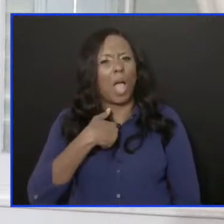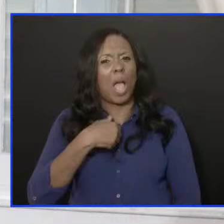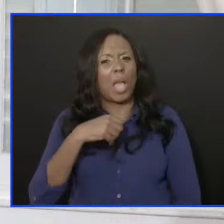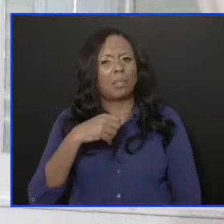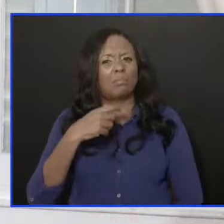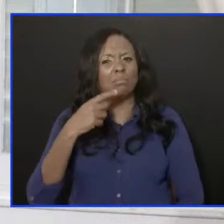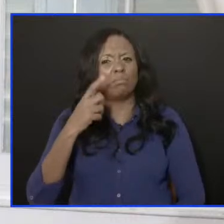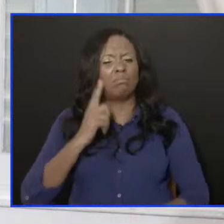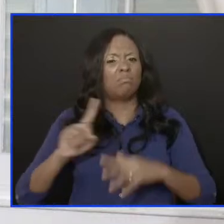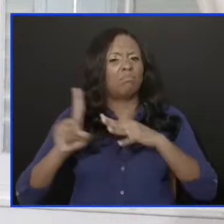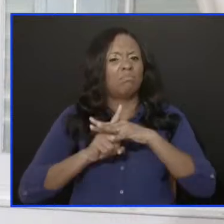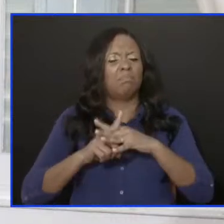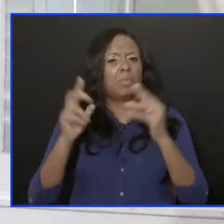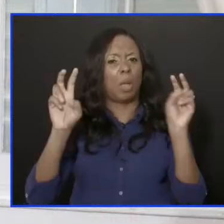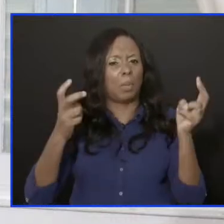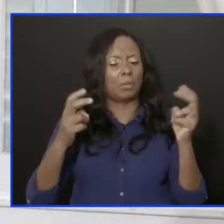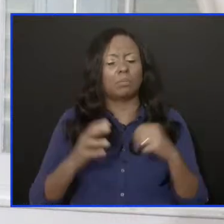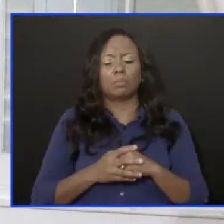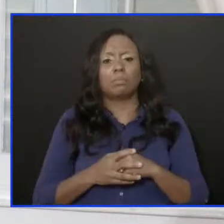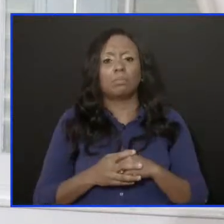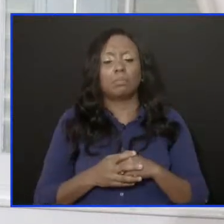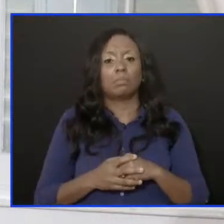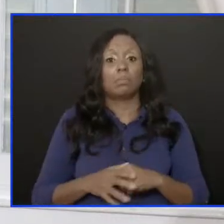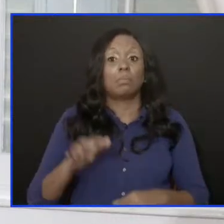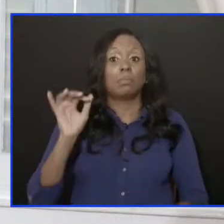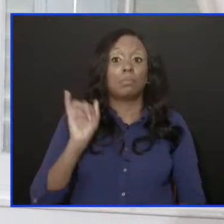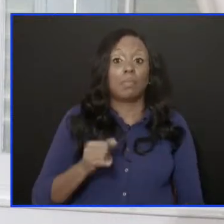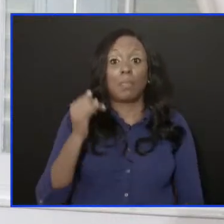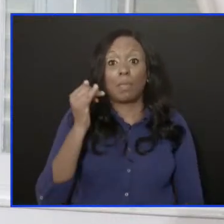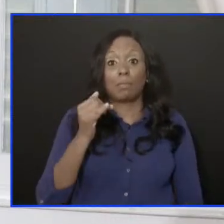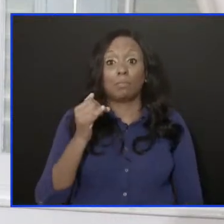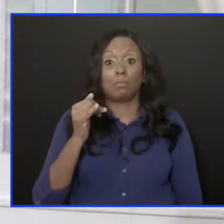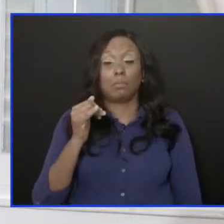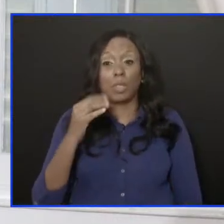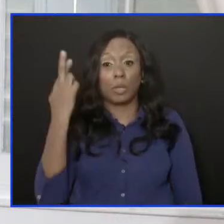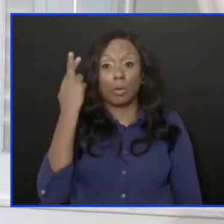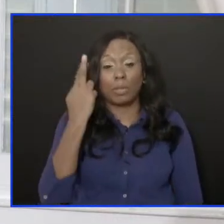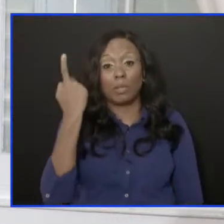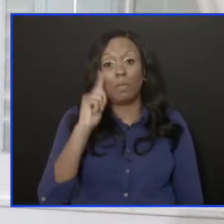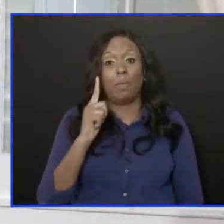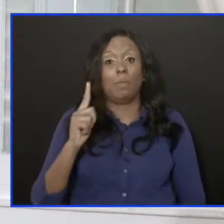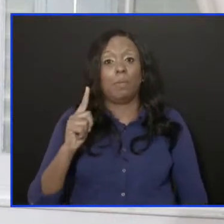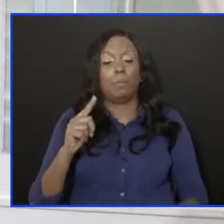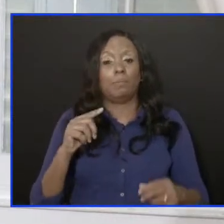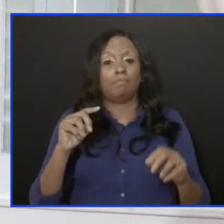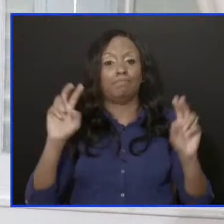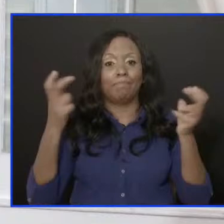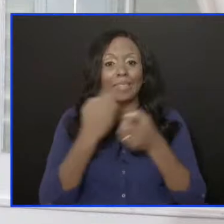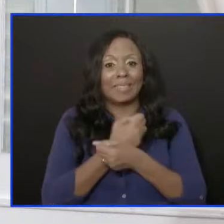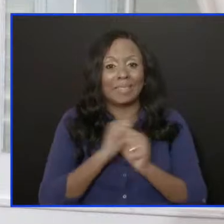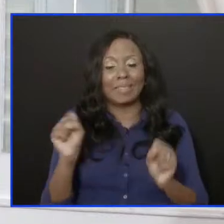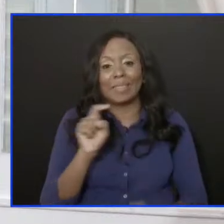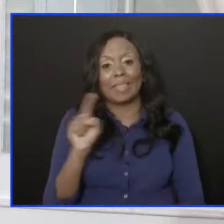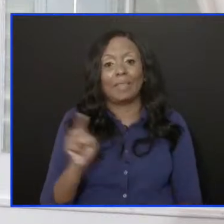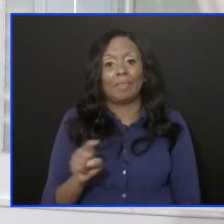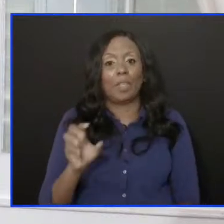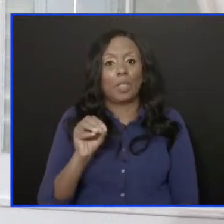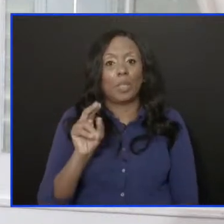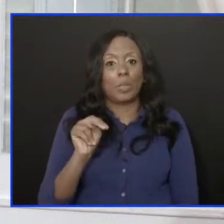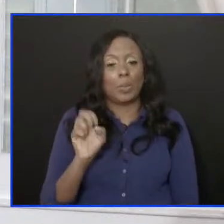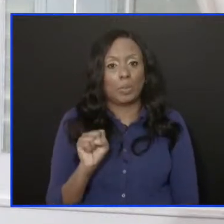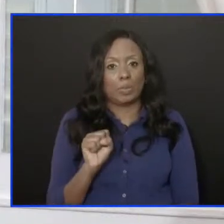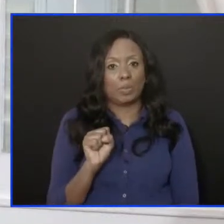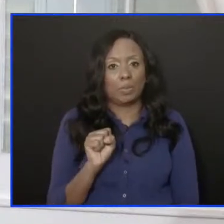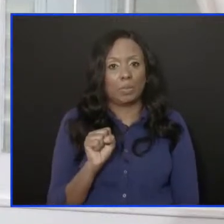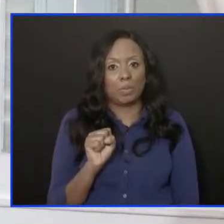what the safe zone policy for the healthcare sector is all about. In spite of the high number of cases that